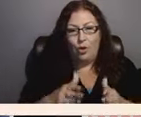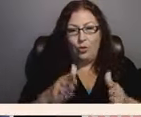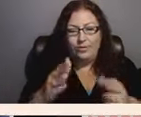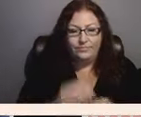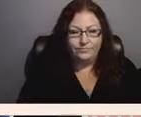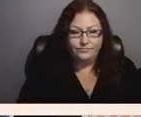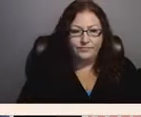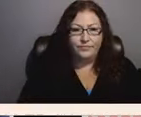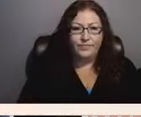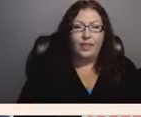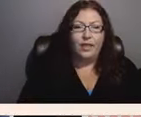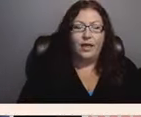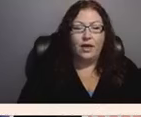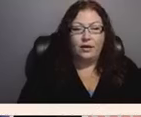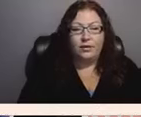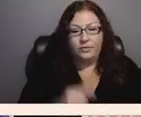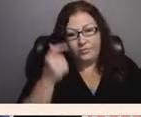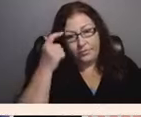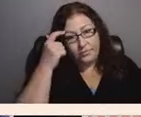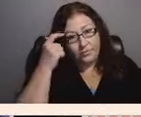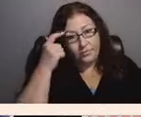Not from Dorothy, but